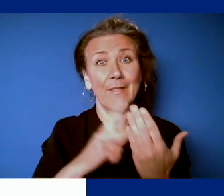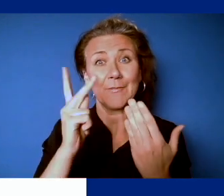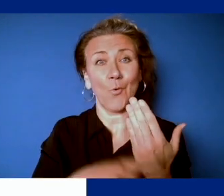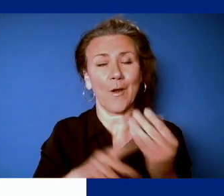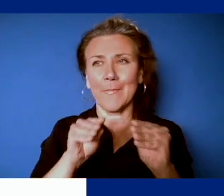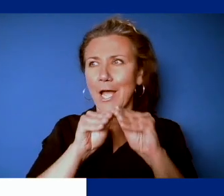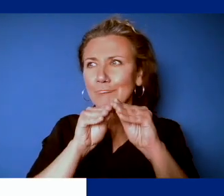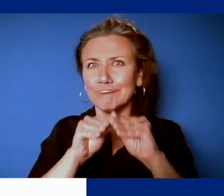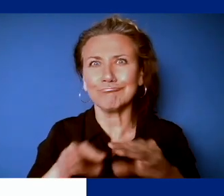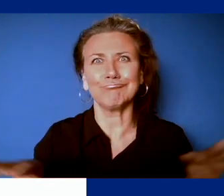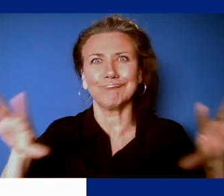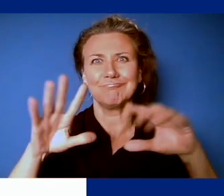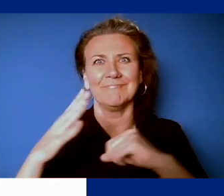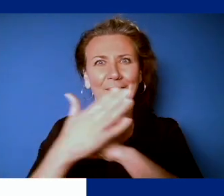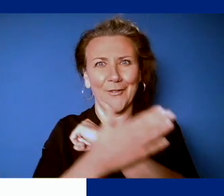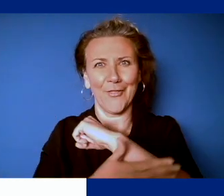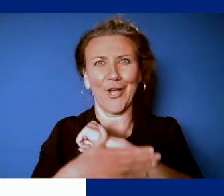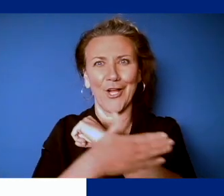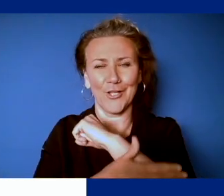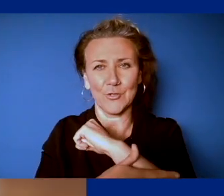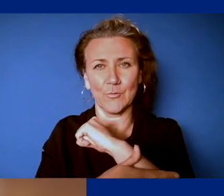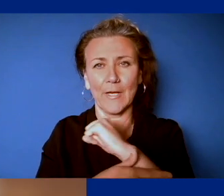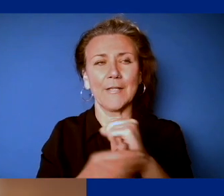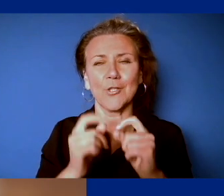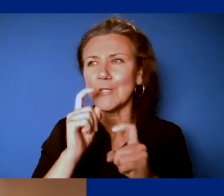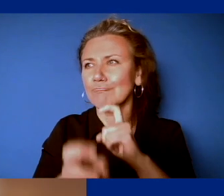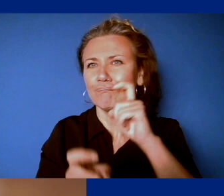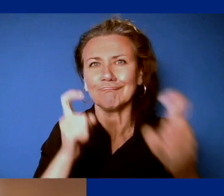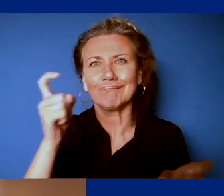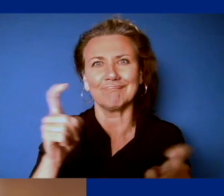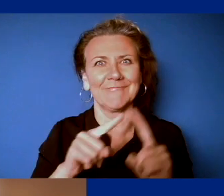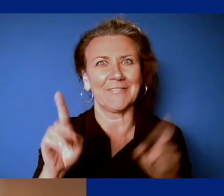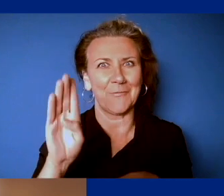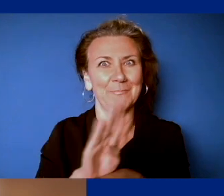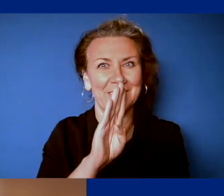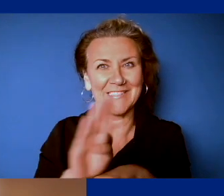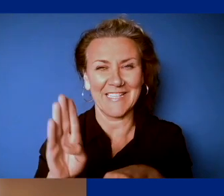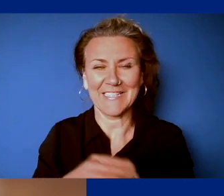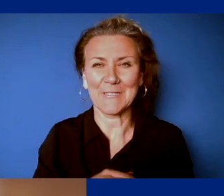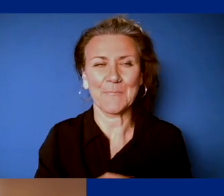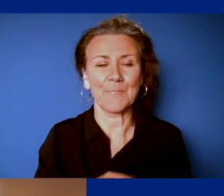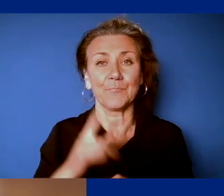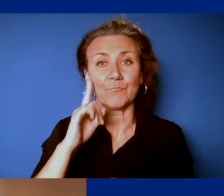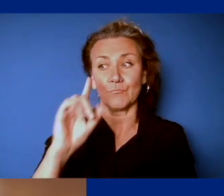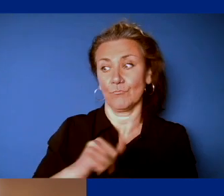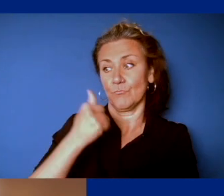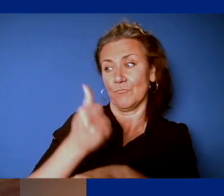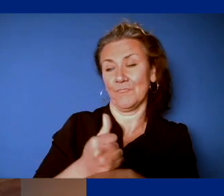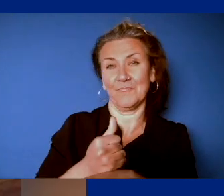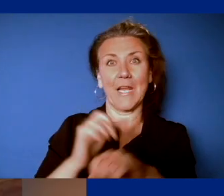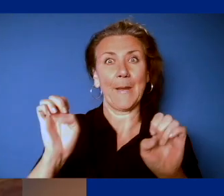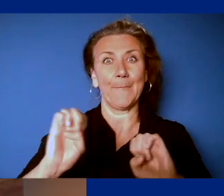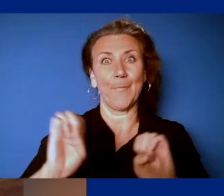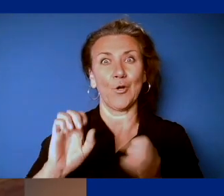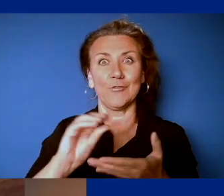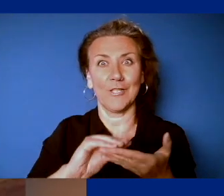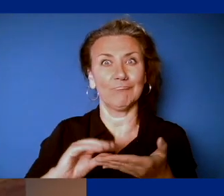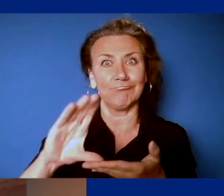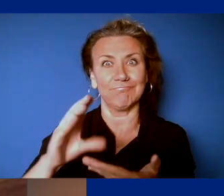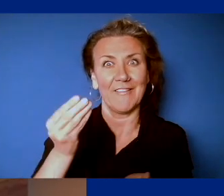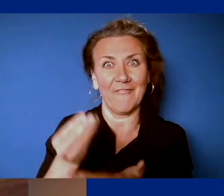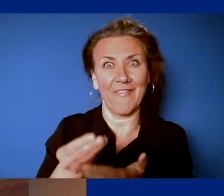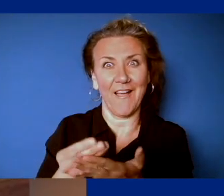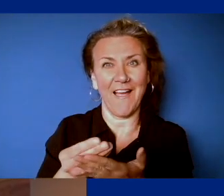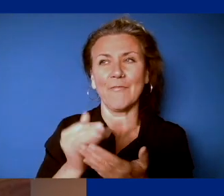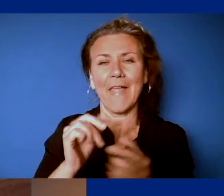programming nationally so that we're serving significantly more businesses. We launched an emergency relief fund,